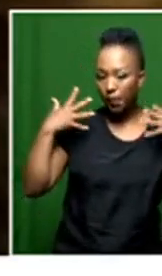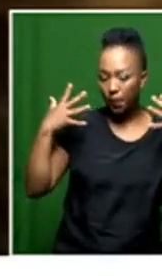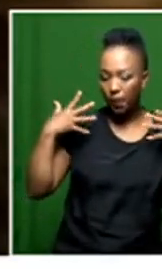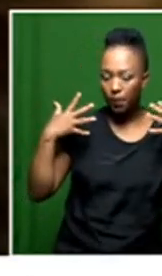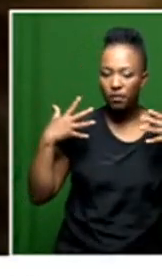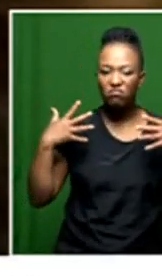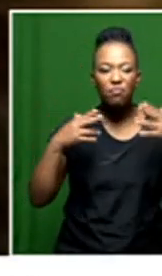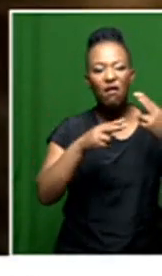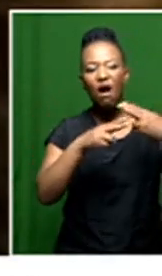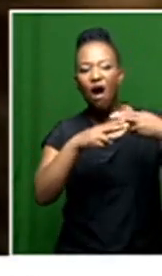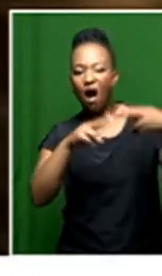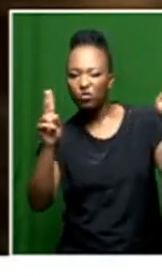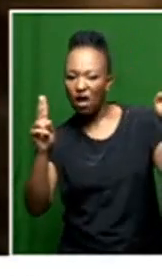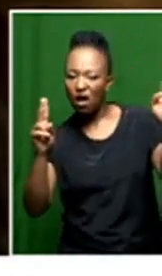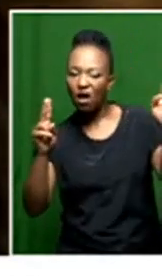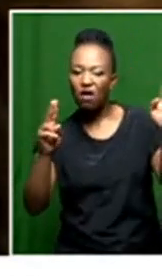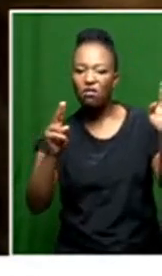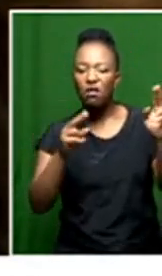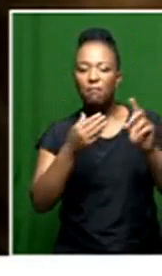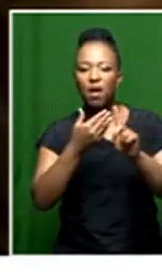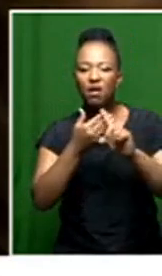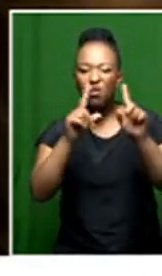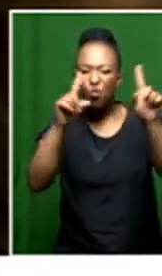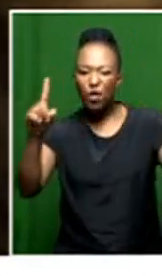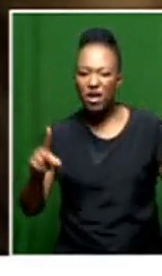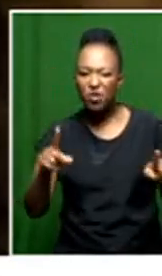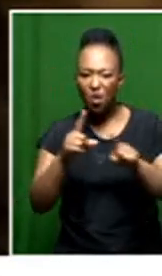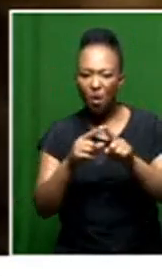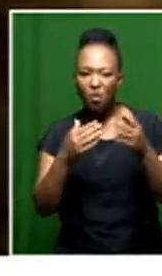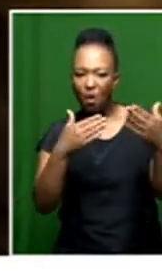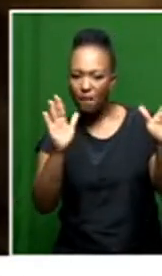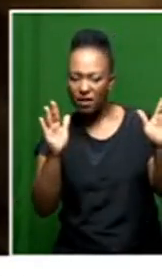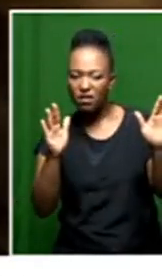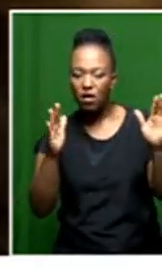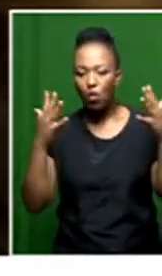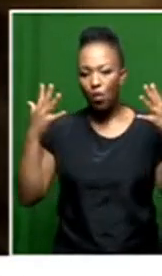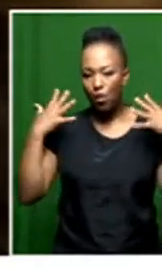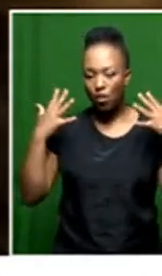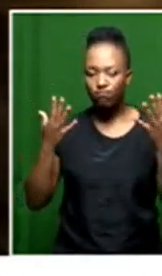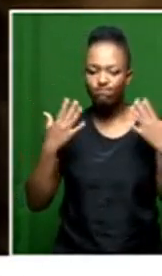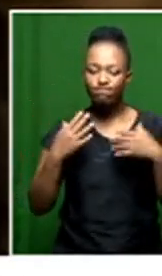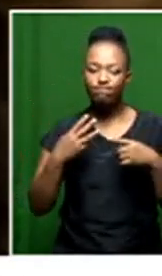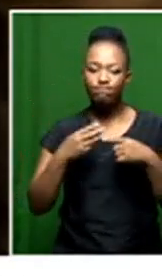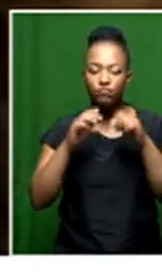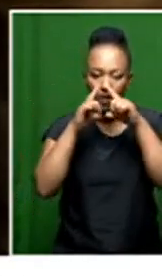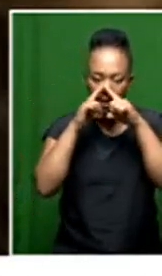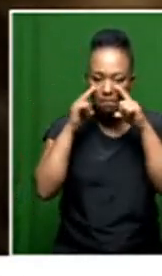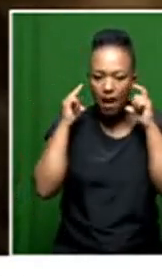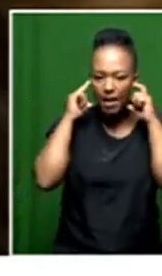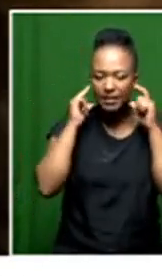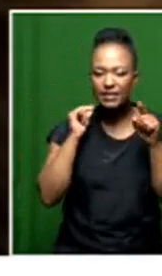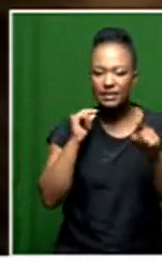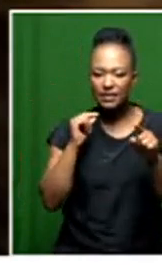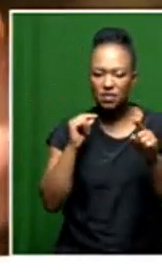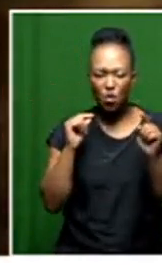Be in open spaces, make sure windows are open. Ventilation helps. It's an airborne disease. Masks in close congregation, when